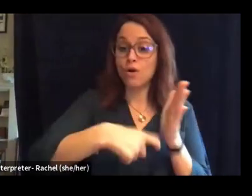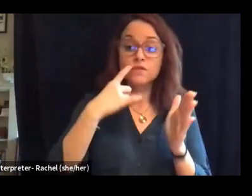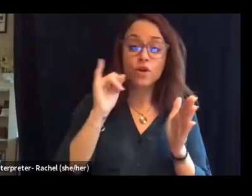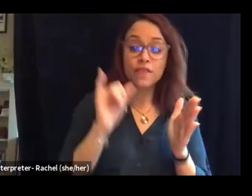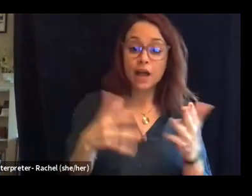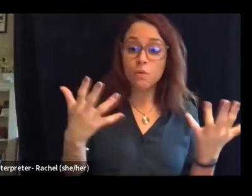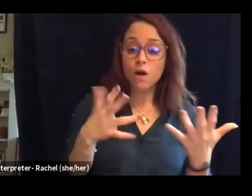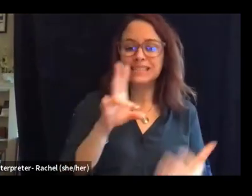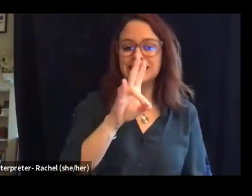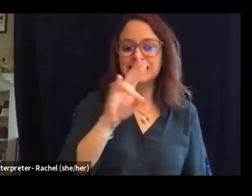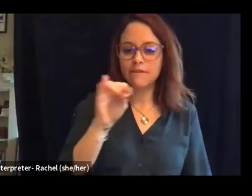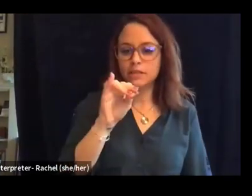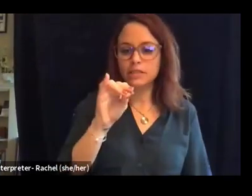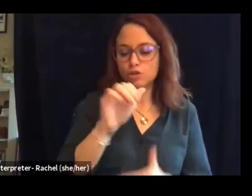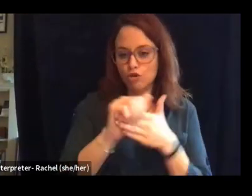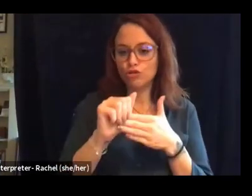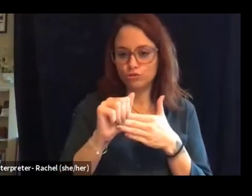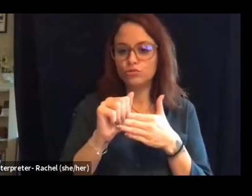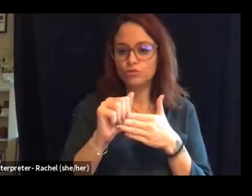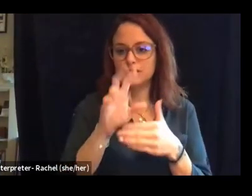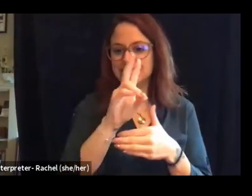be $70, right?